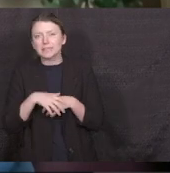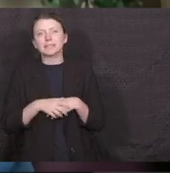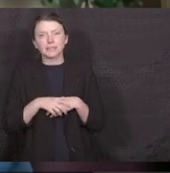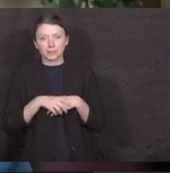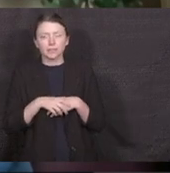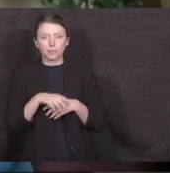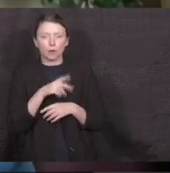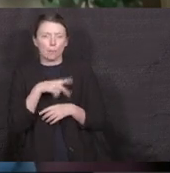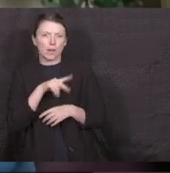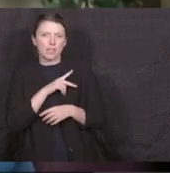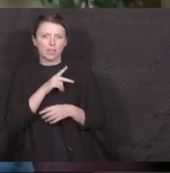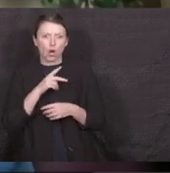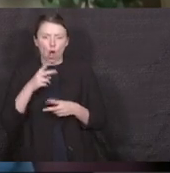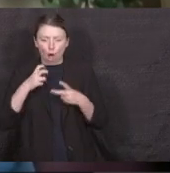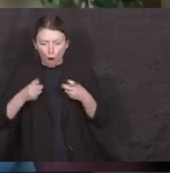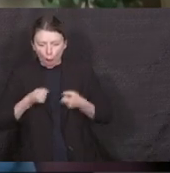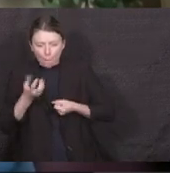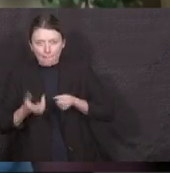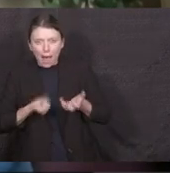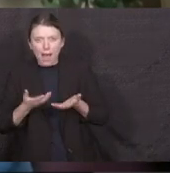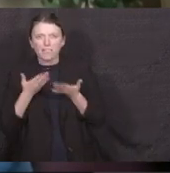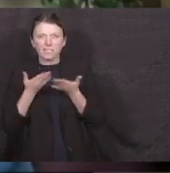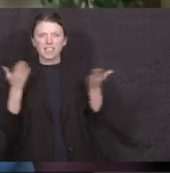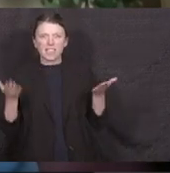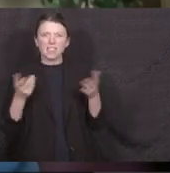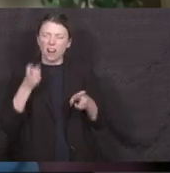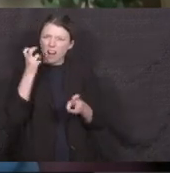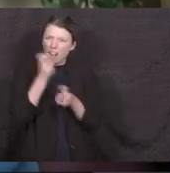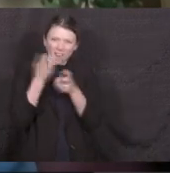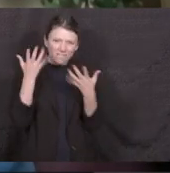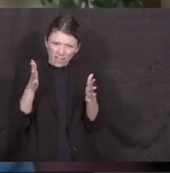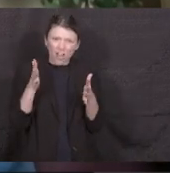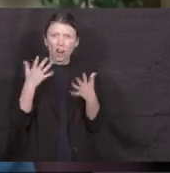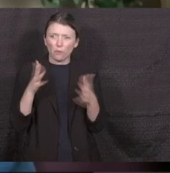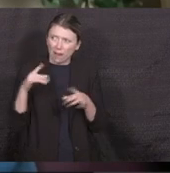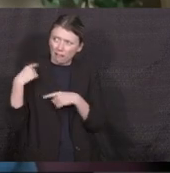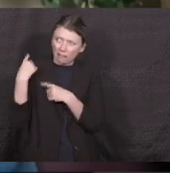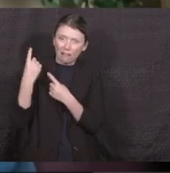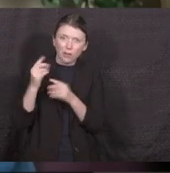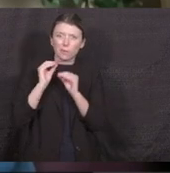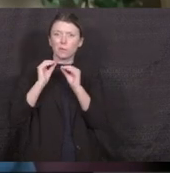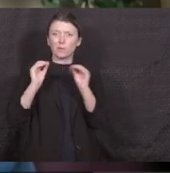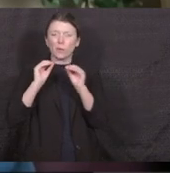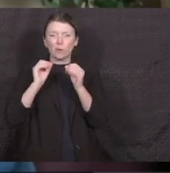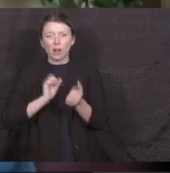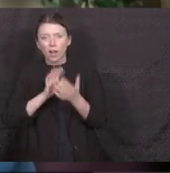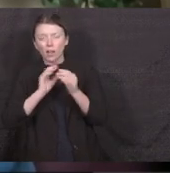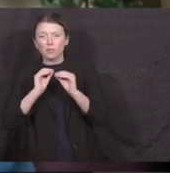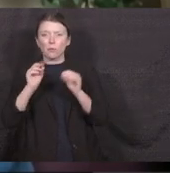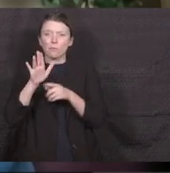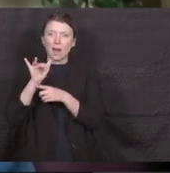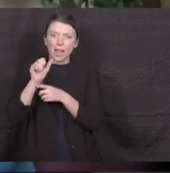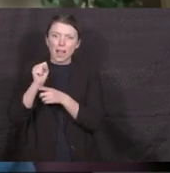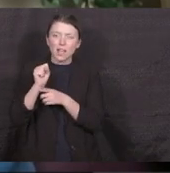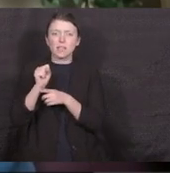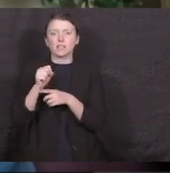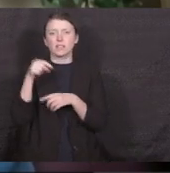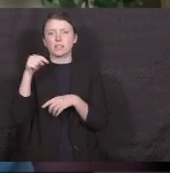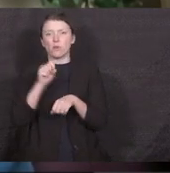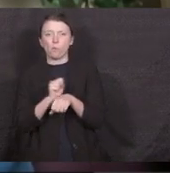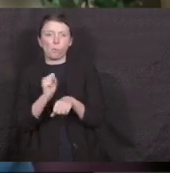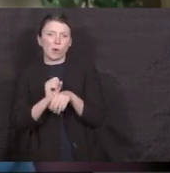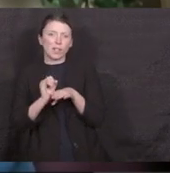personal unpacking of things that are tough enough when you have no challenges, when you have no biases or anything in this industry. This work